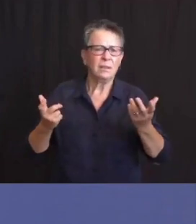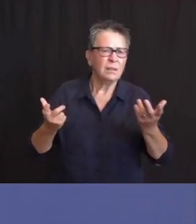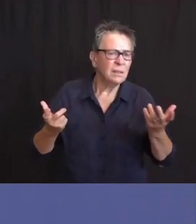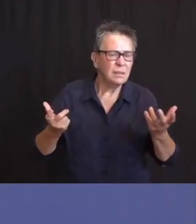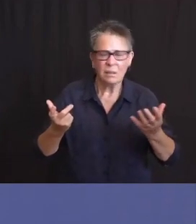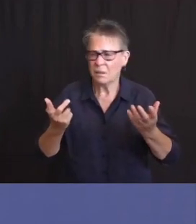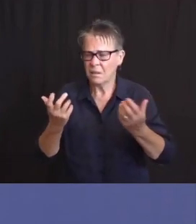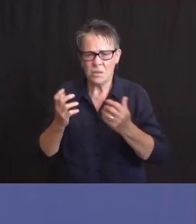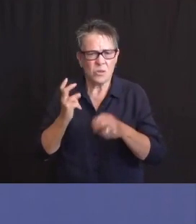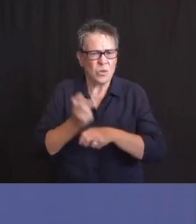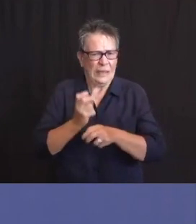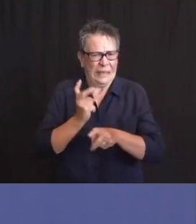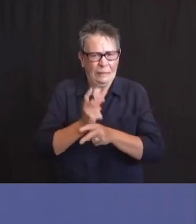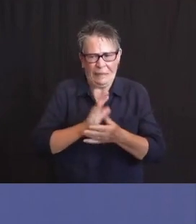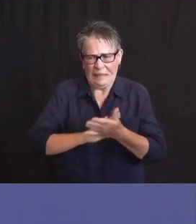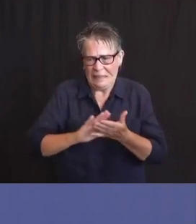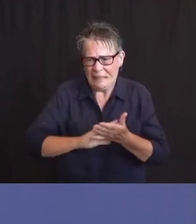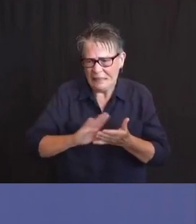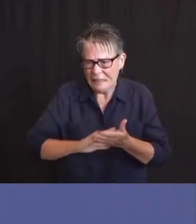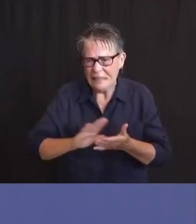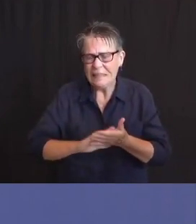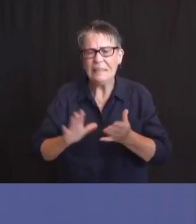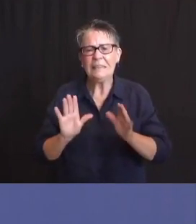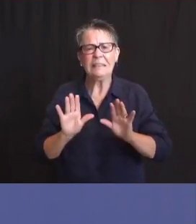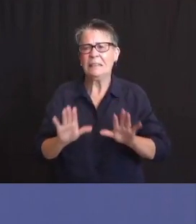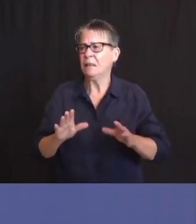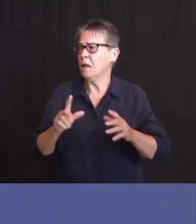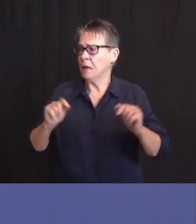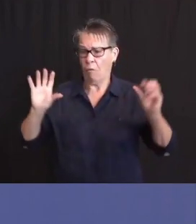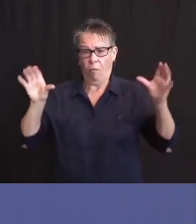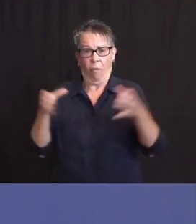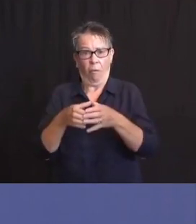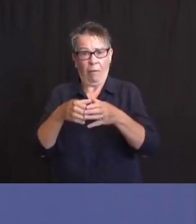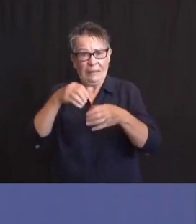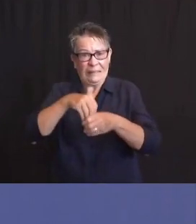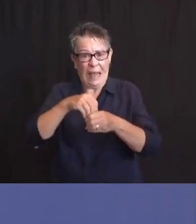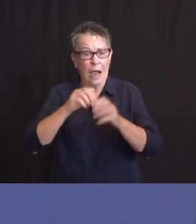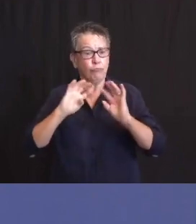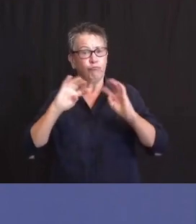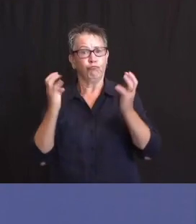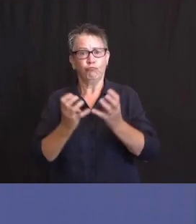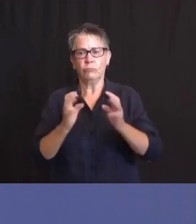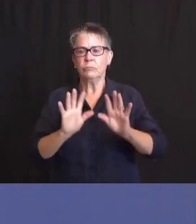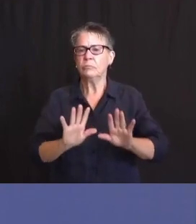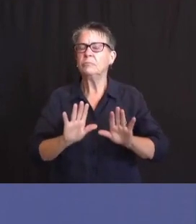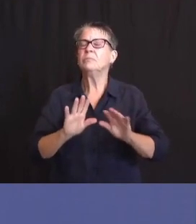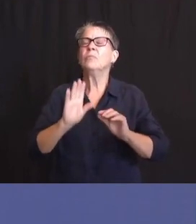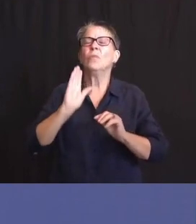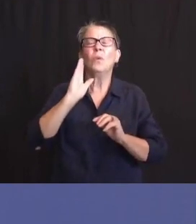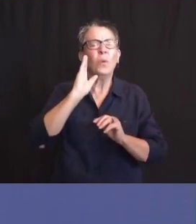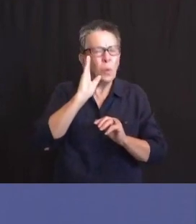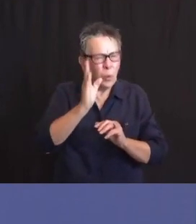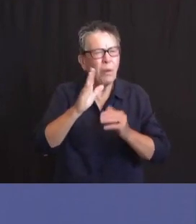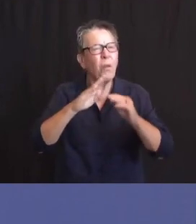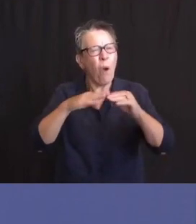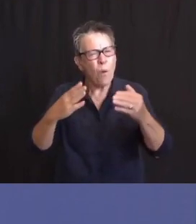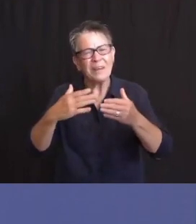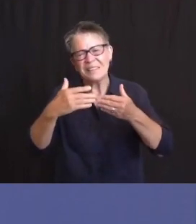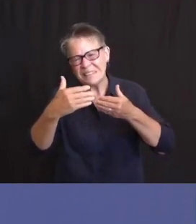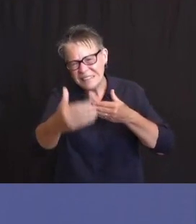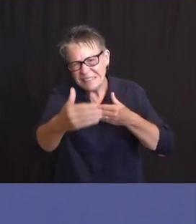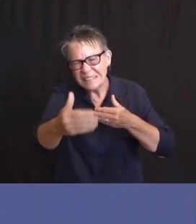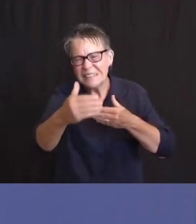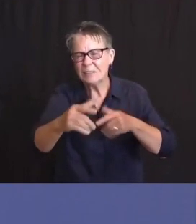say when we'll get there on indoor dining, it will be with some restrictions. We do schedule, we allow scheduled right now, but